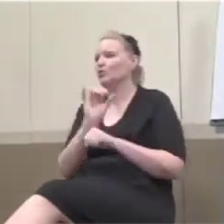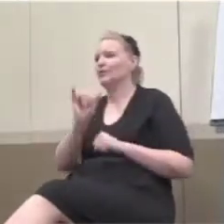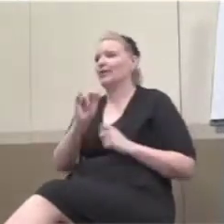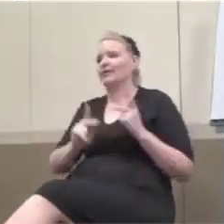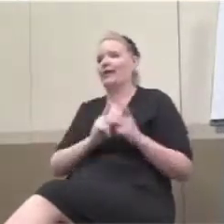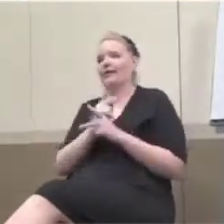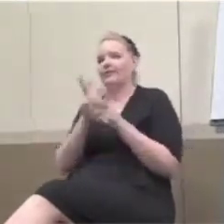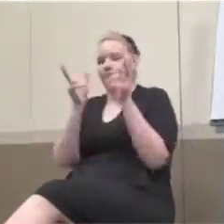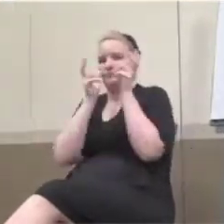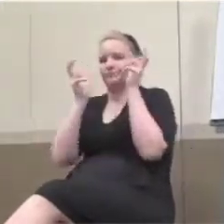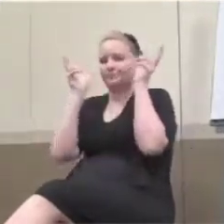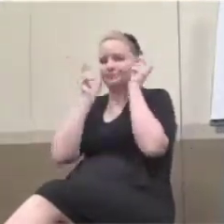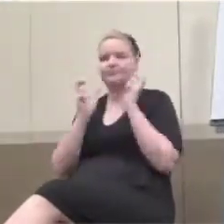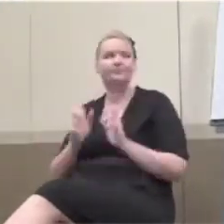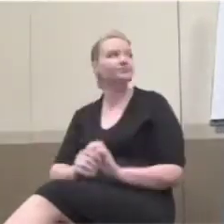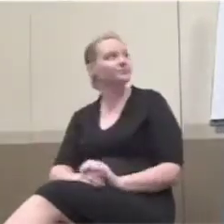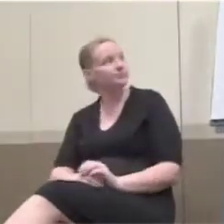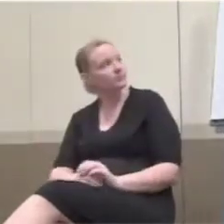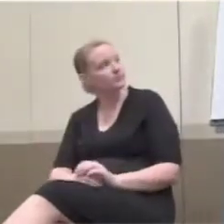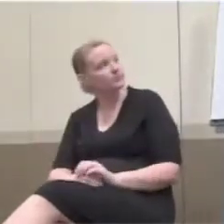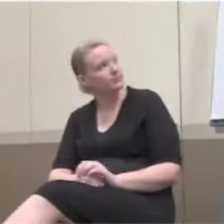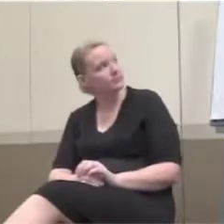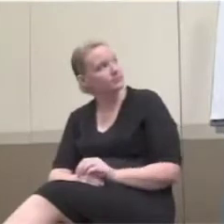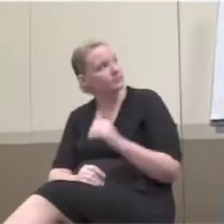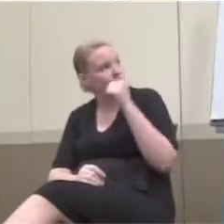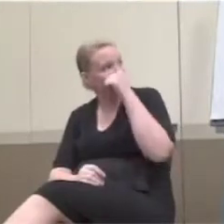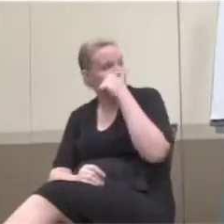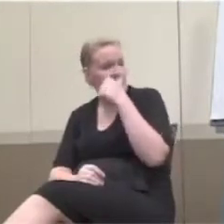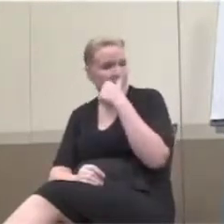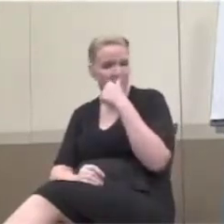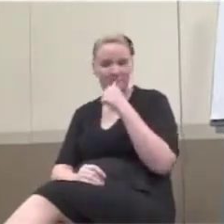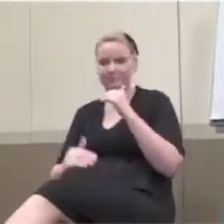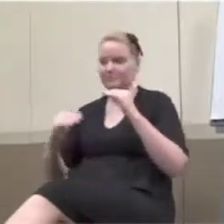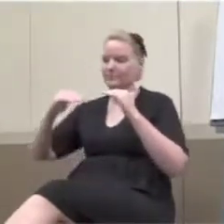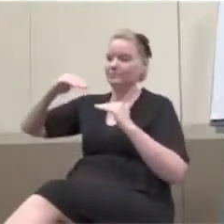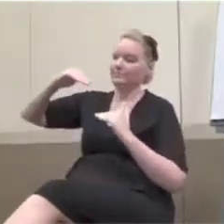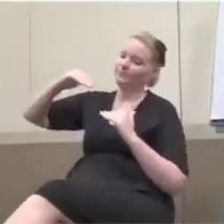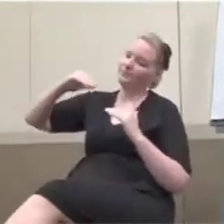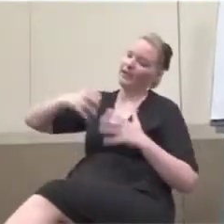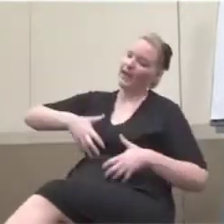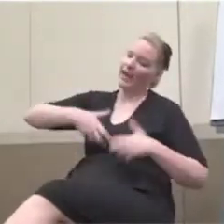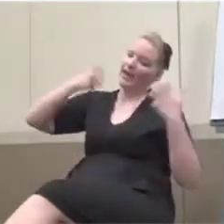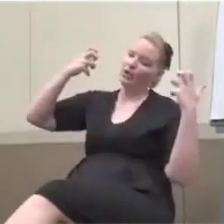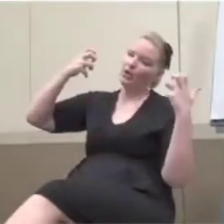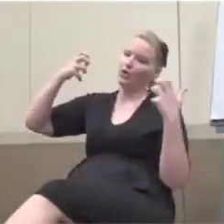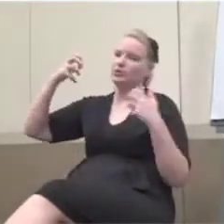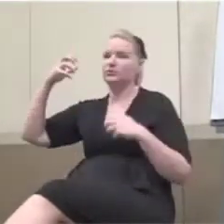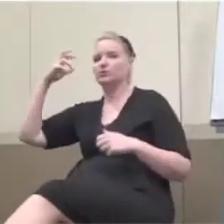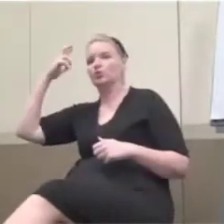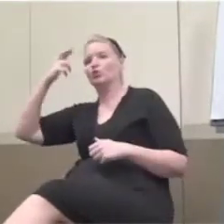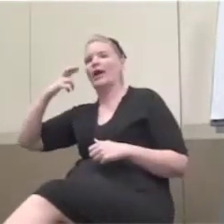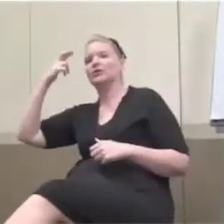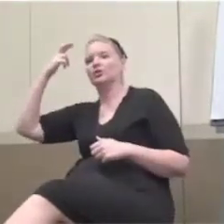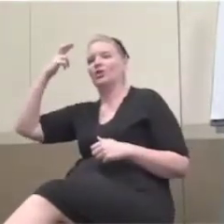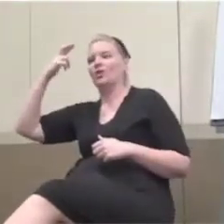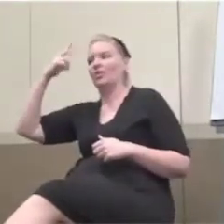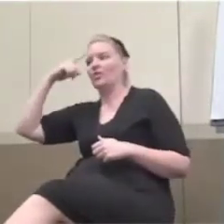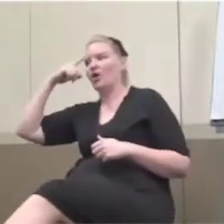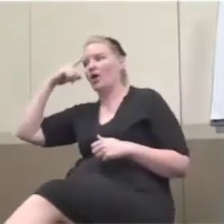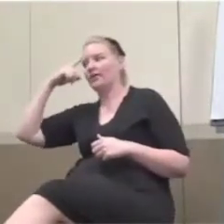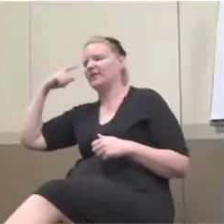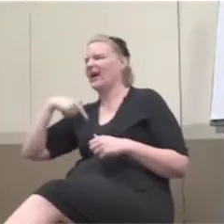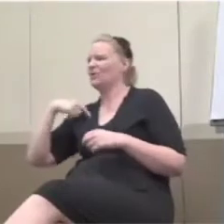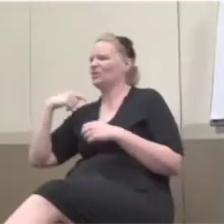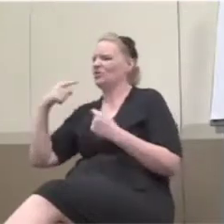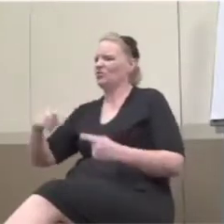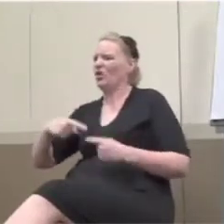arguments. This is a little hard to see, but there's anger on one side and rational thought on the other. I was struggling a number